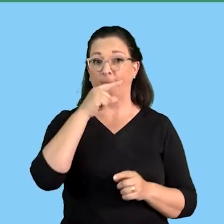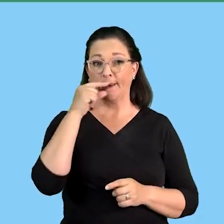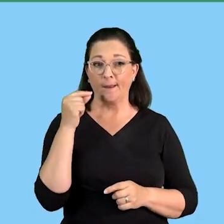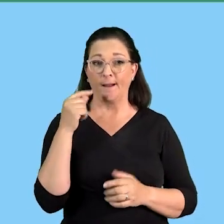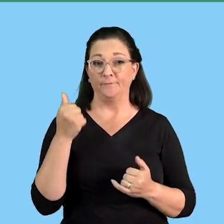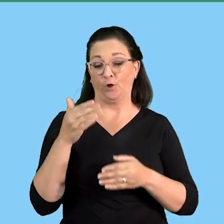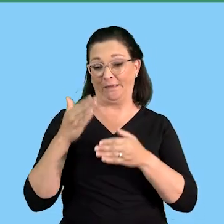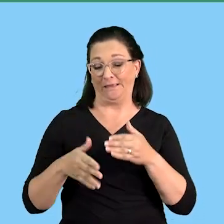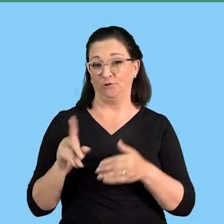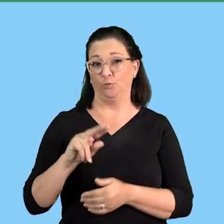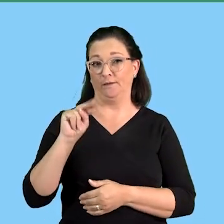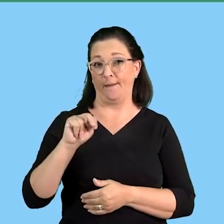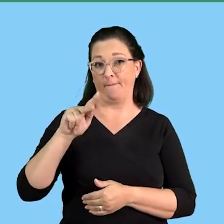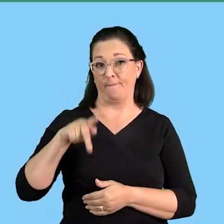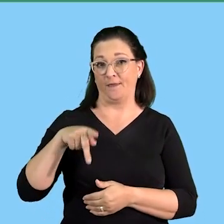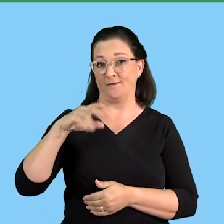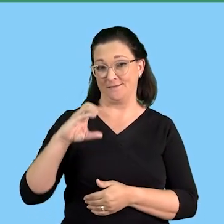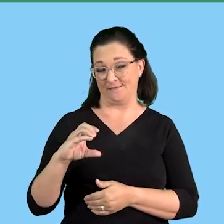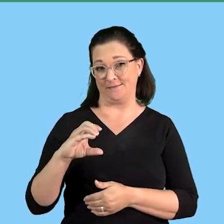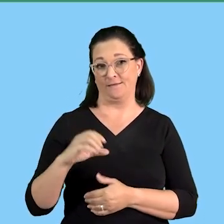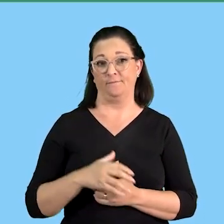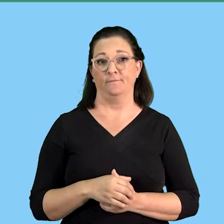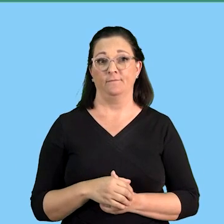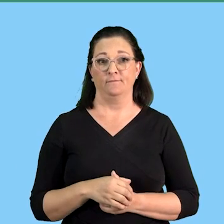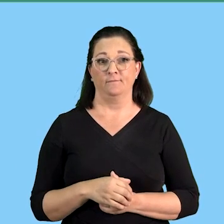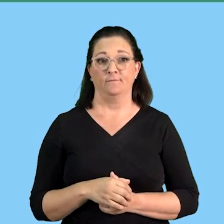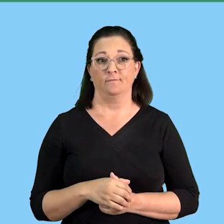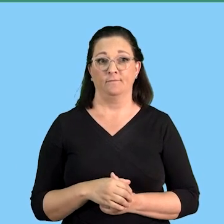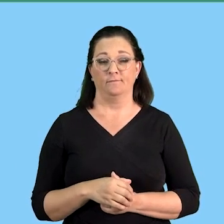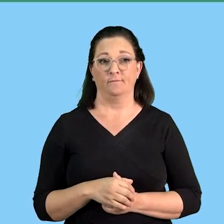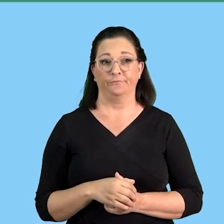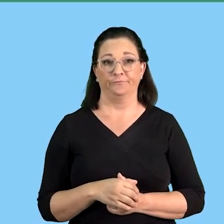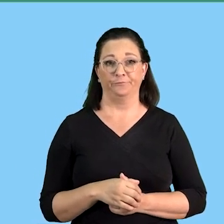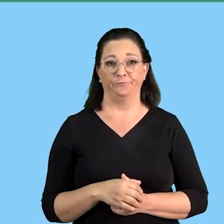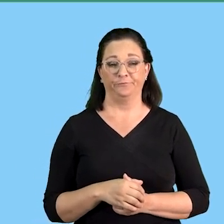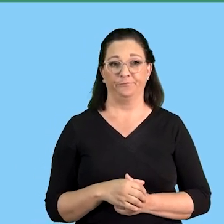company must end with NPC. And then as we proceed,